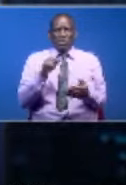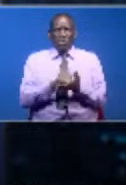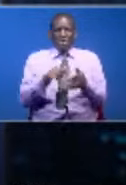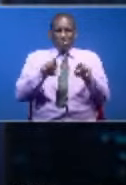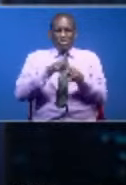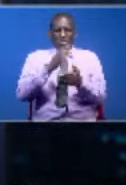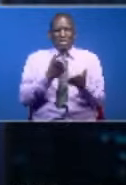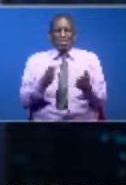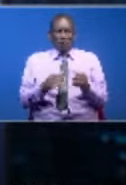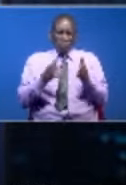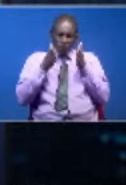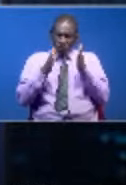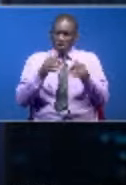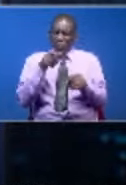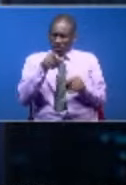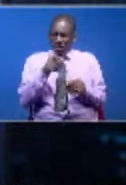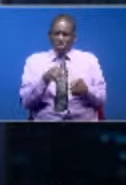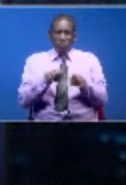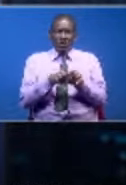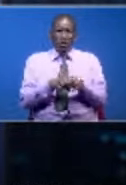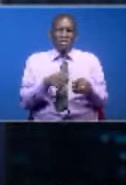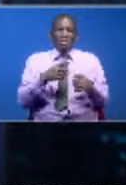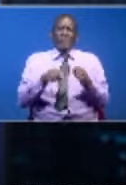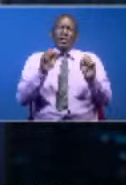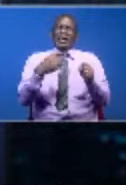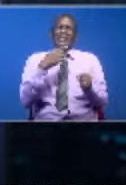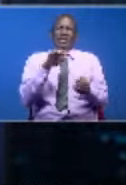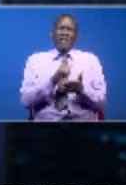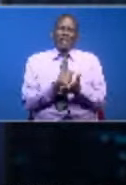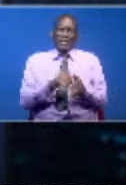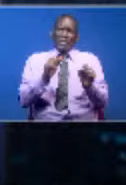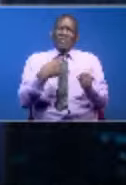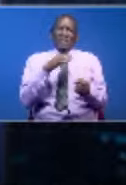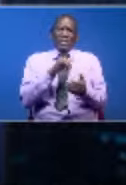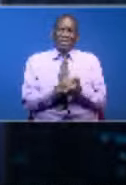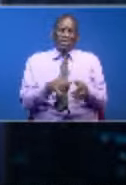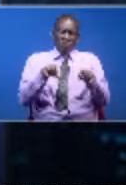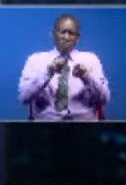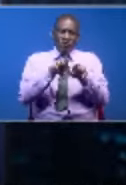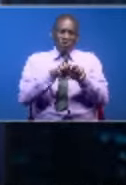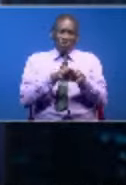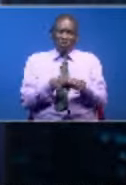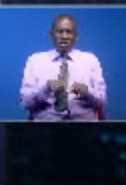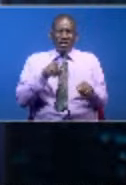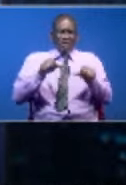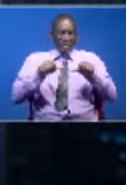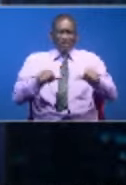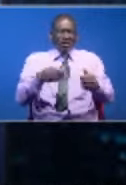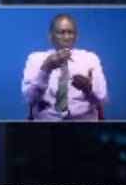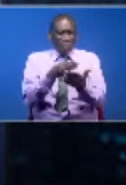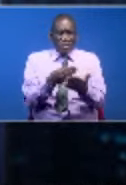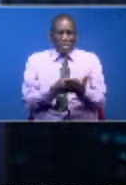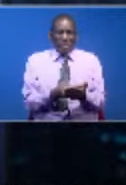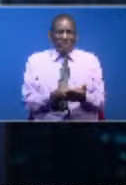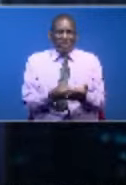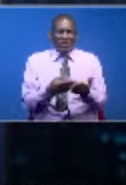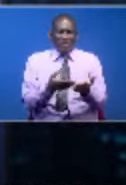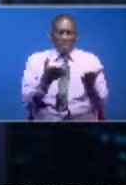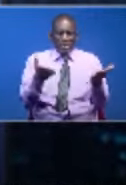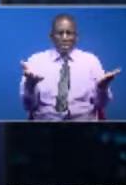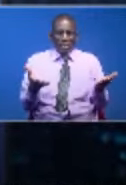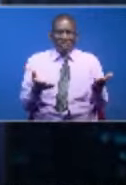to look at. But I would say that also the sustainable finance instruments,